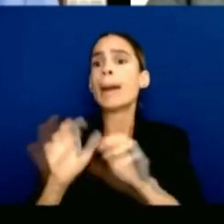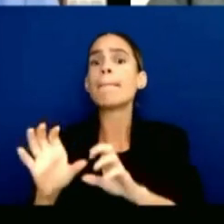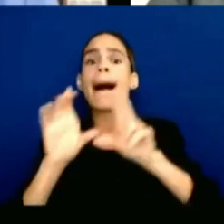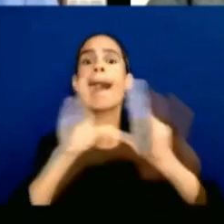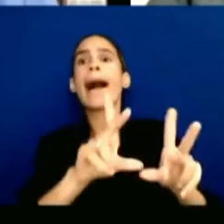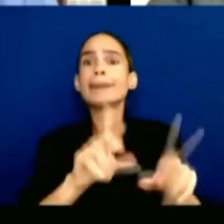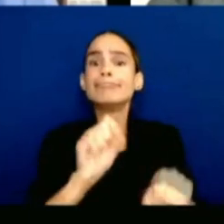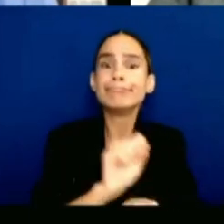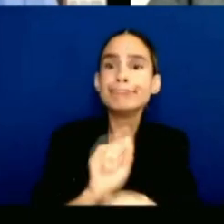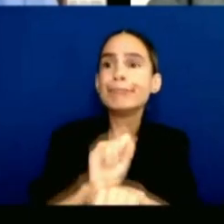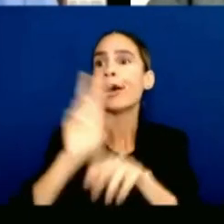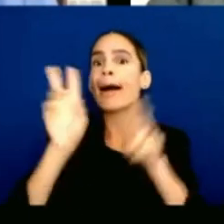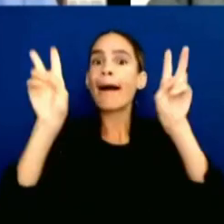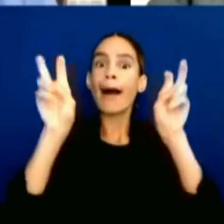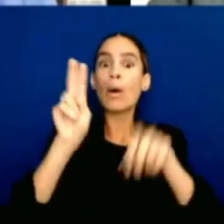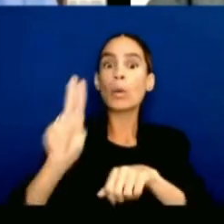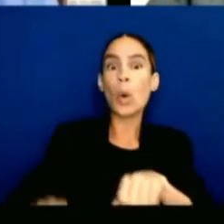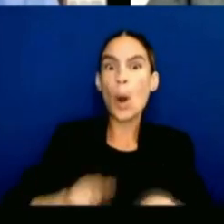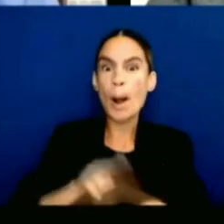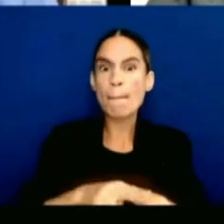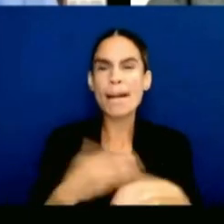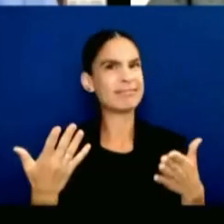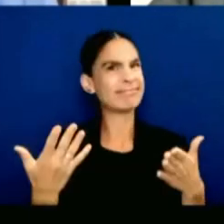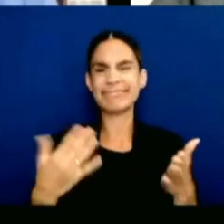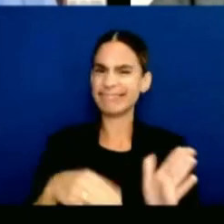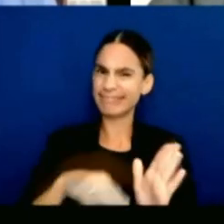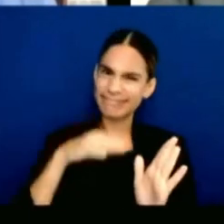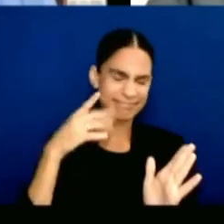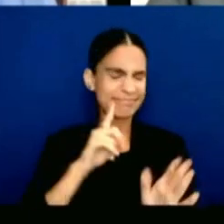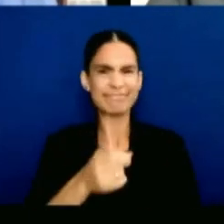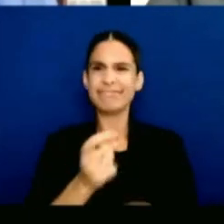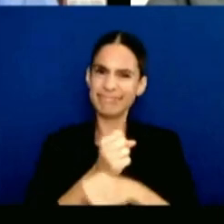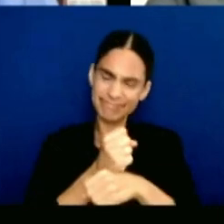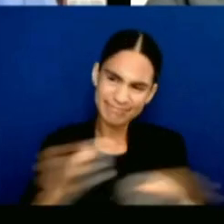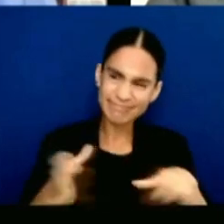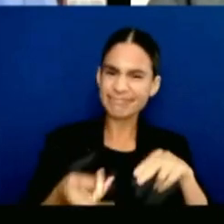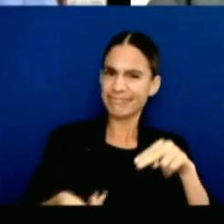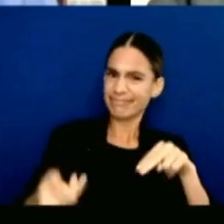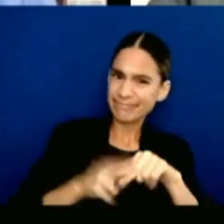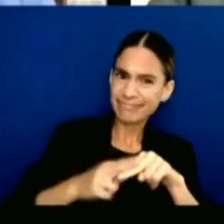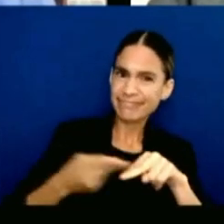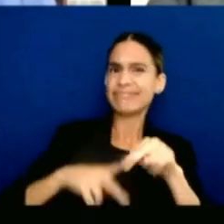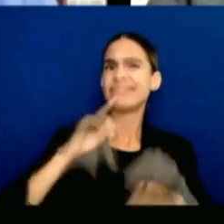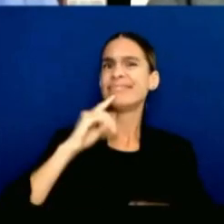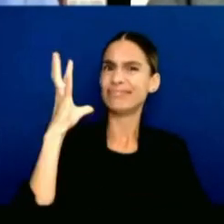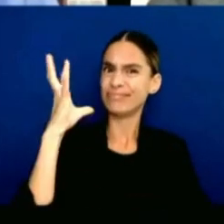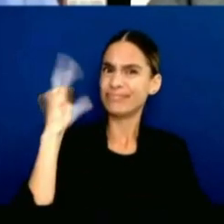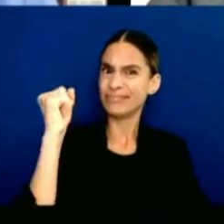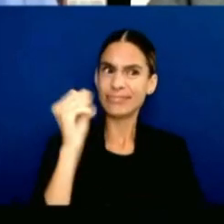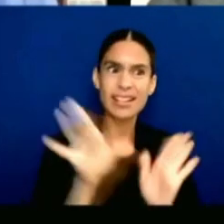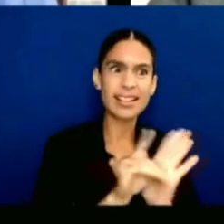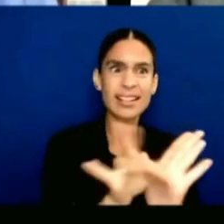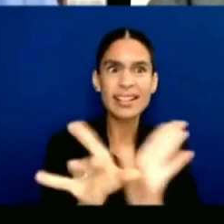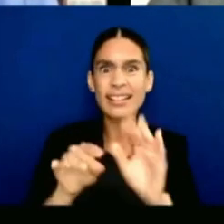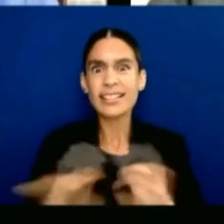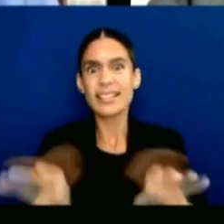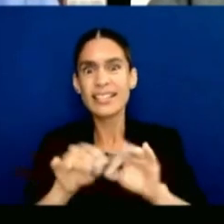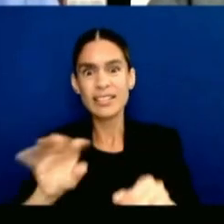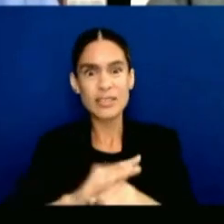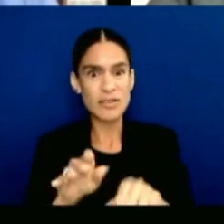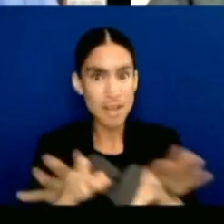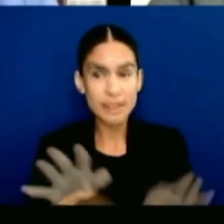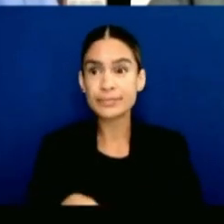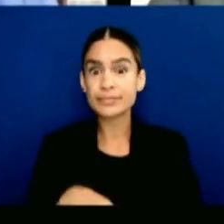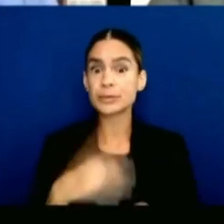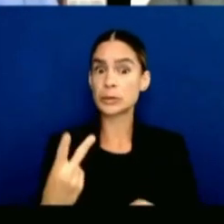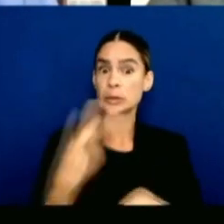a situation where we now had record-breaking cases. 2 days ago, it was at 57,500.